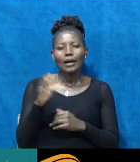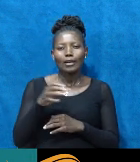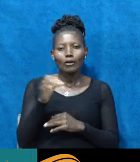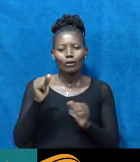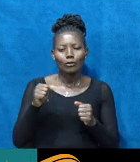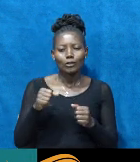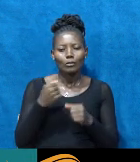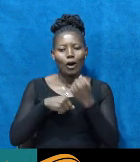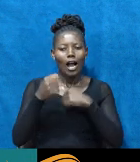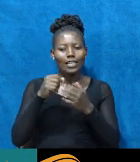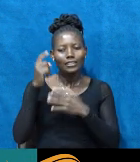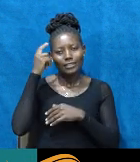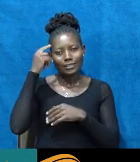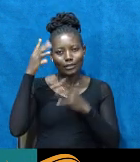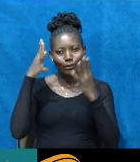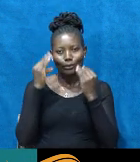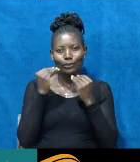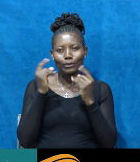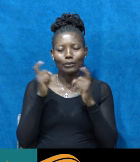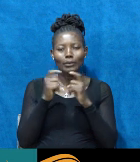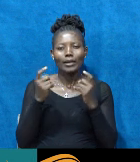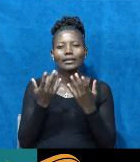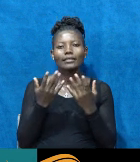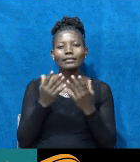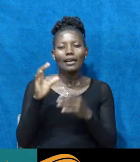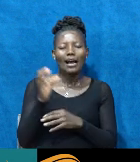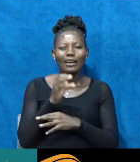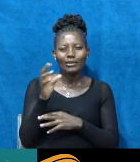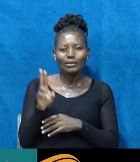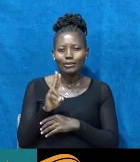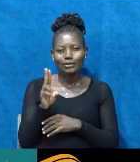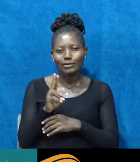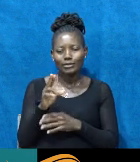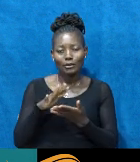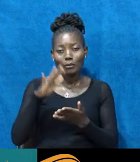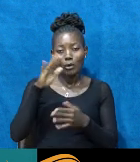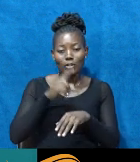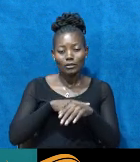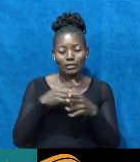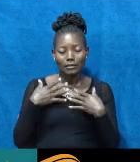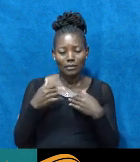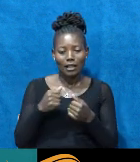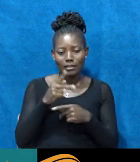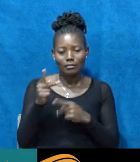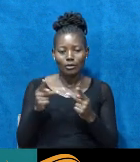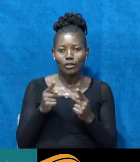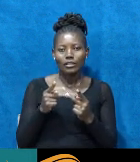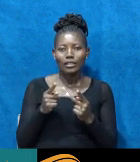Well, with alcohol intake, especially during recovery and